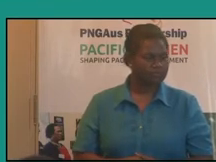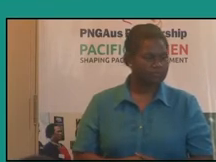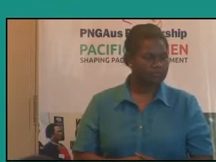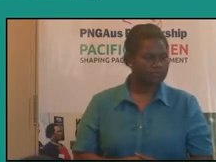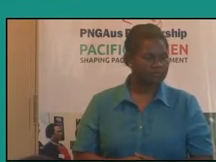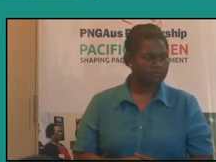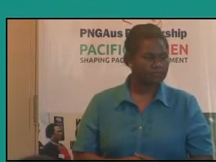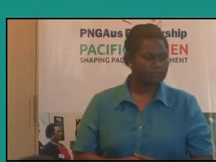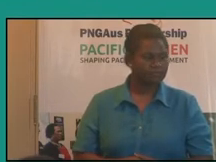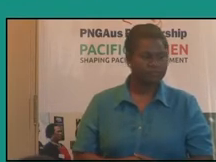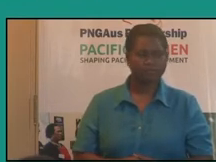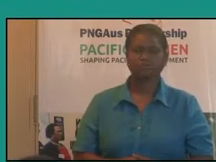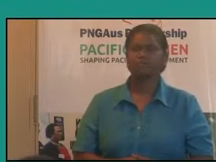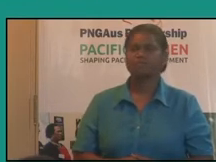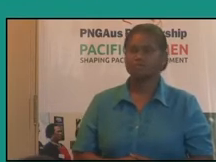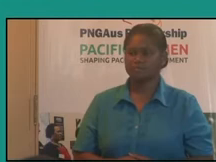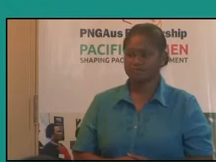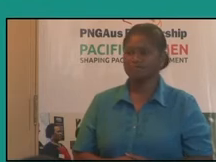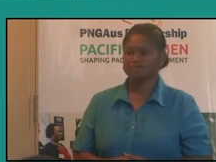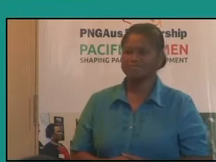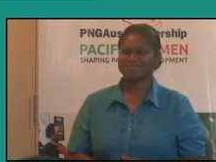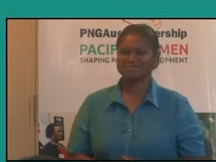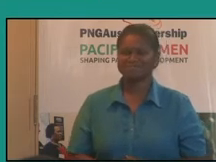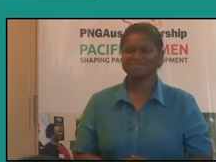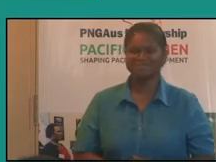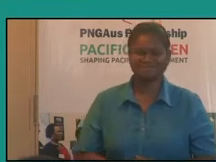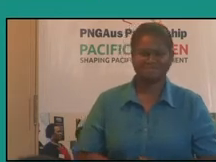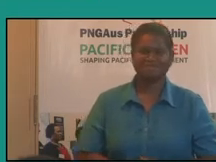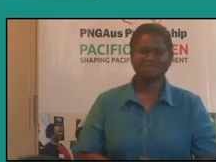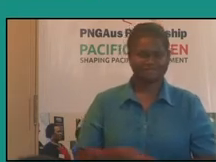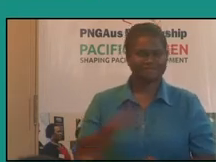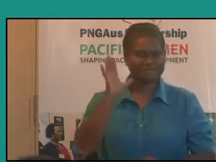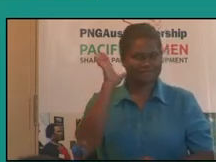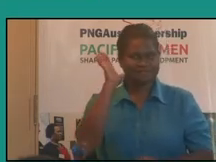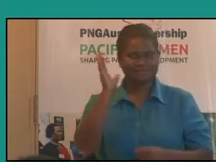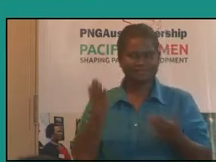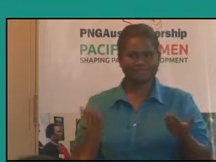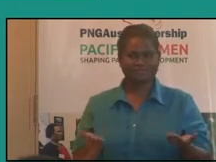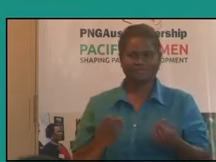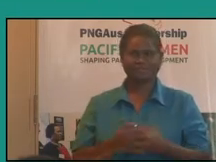I think I have. Yes. Thank you, we can hear you now. Samantha, go ahead, please.